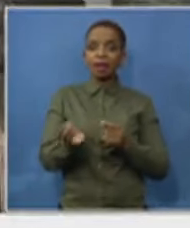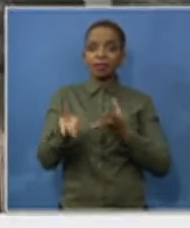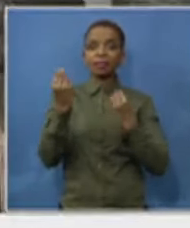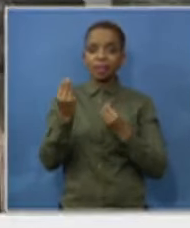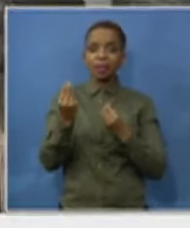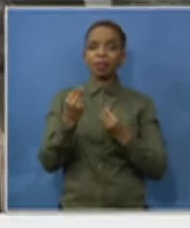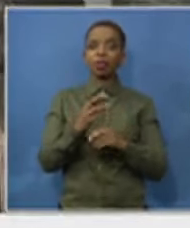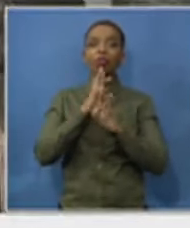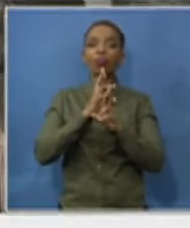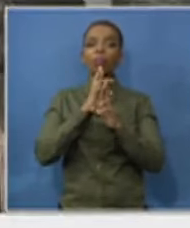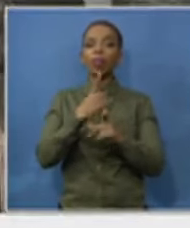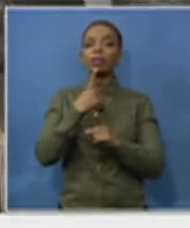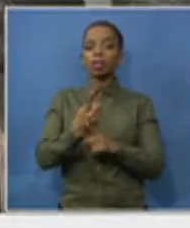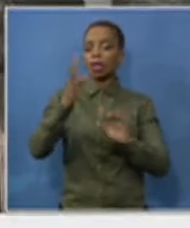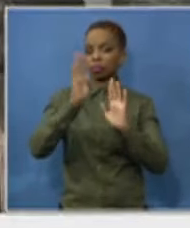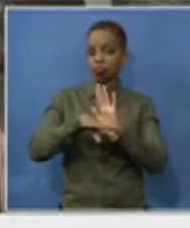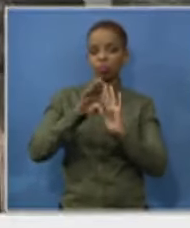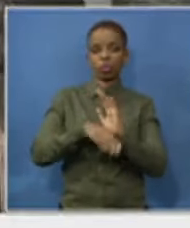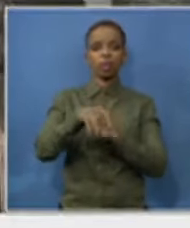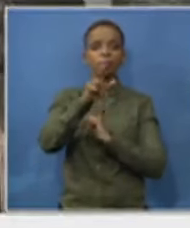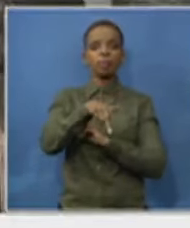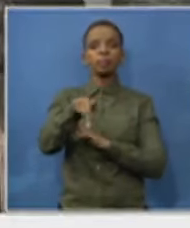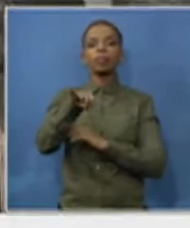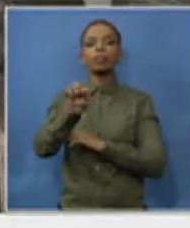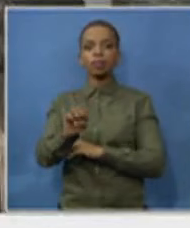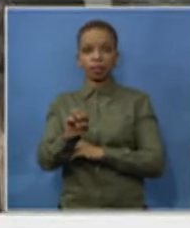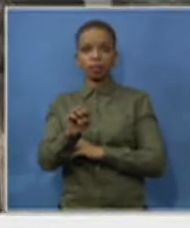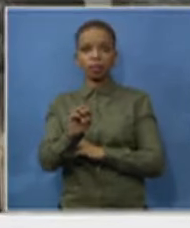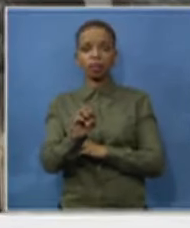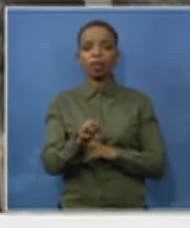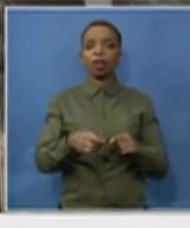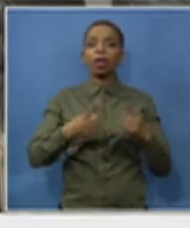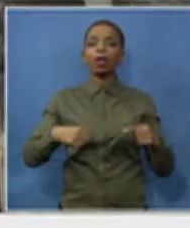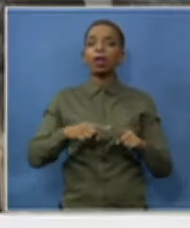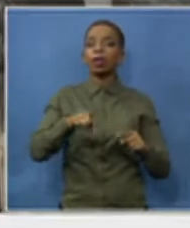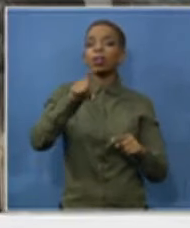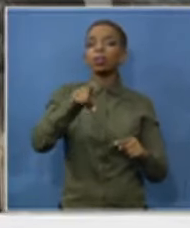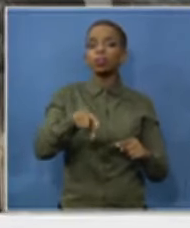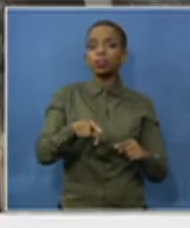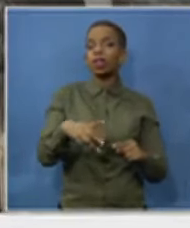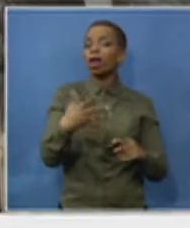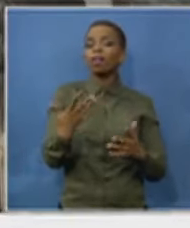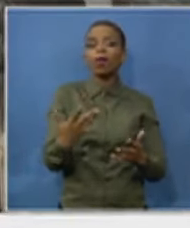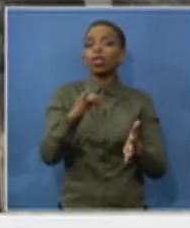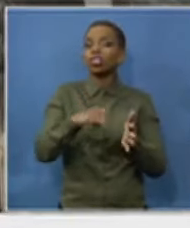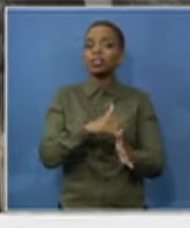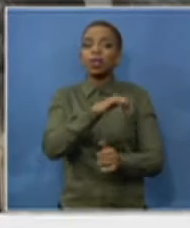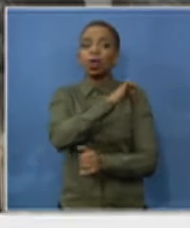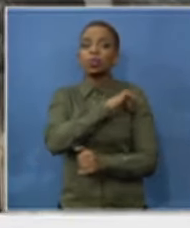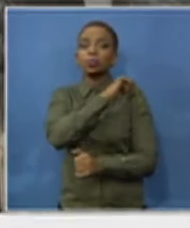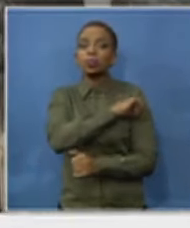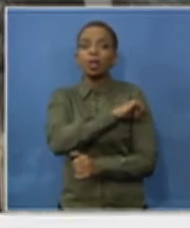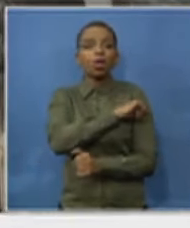personal protective equipment, an issue not just for hospitals but for people in